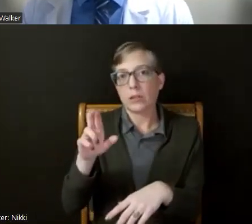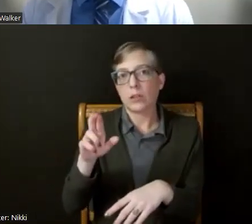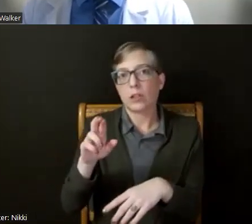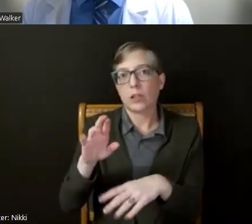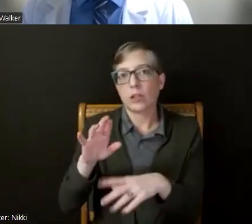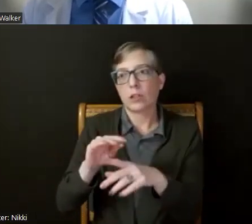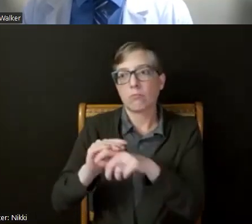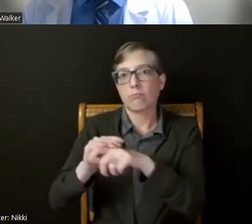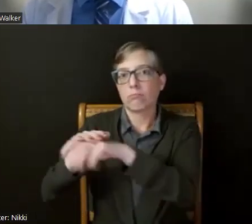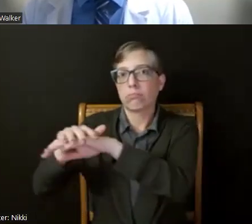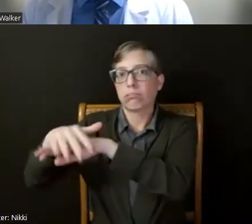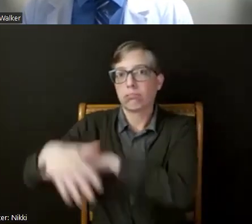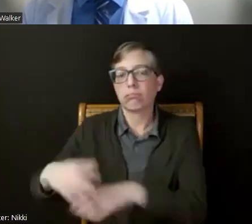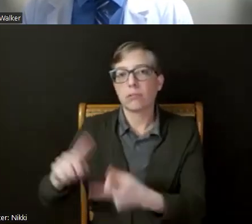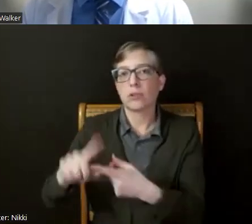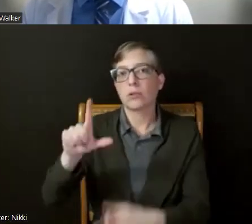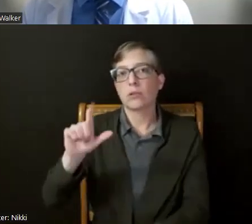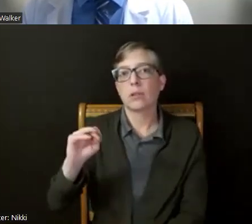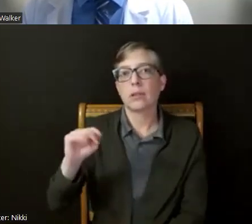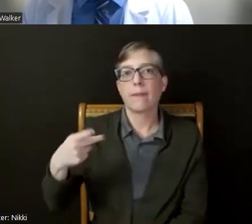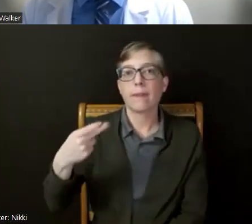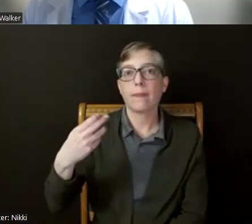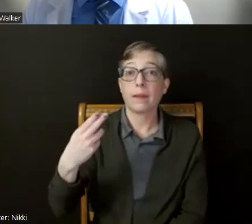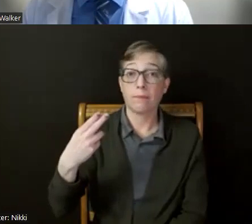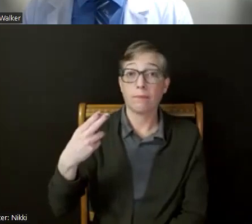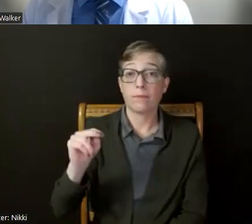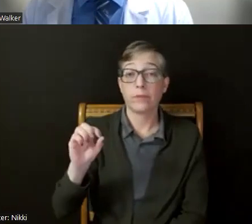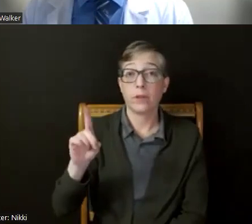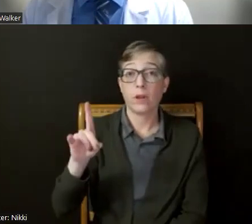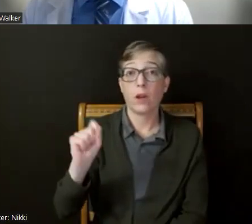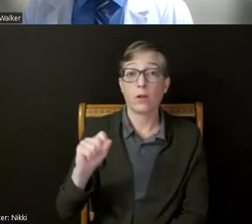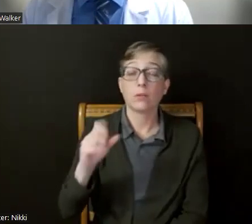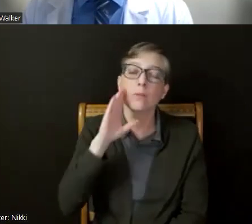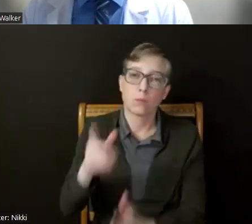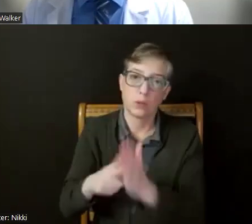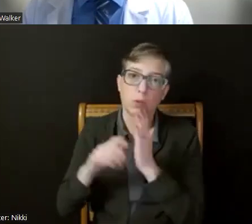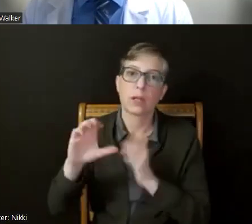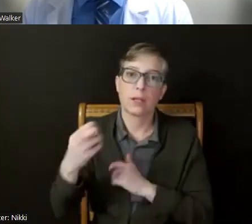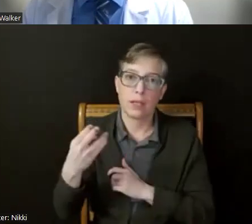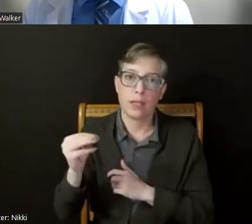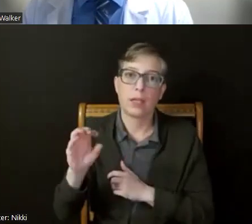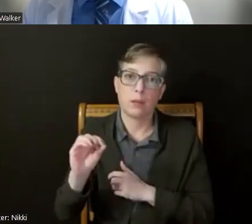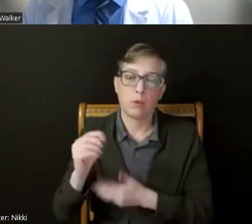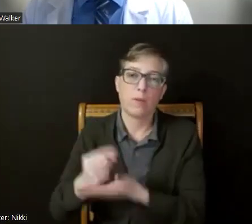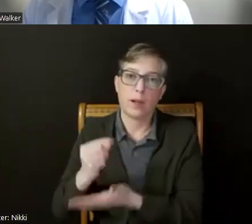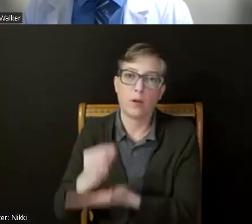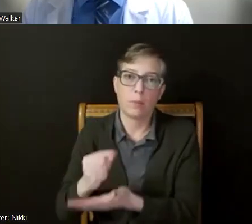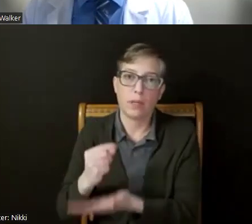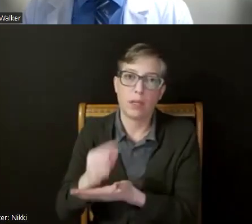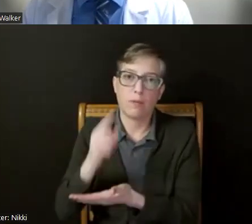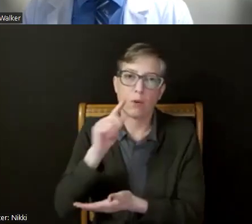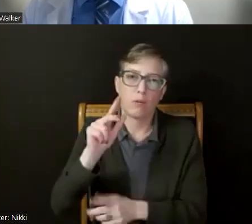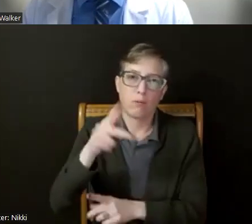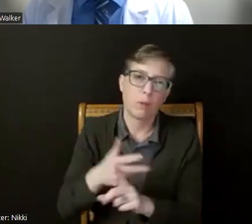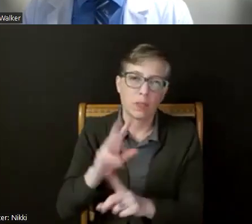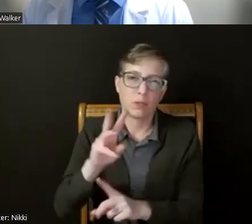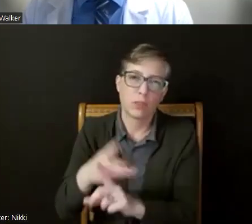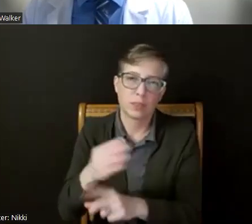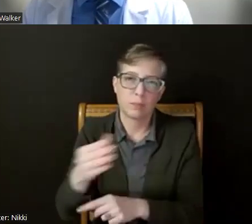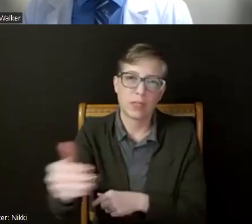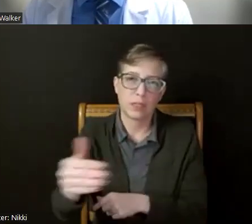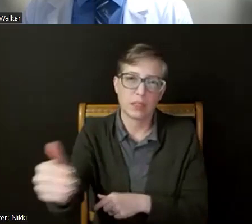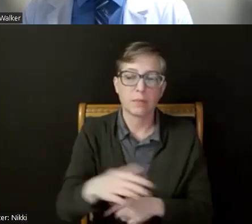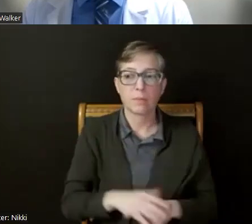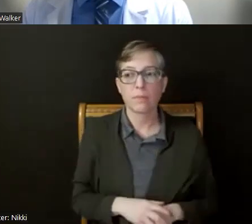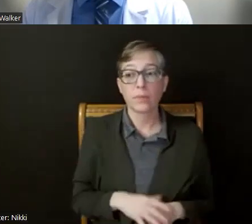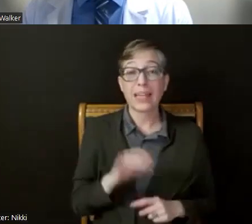require chemotherapy for 3 to 6 months. If you are found to have a colon cancer and during that workup, it looks as though it has